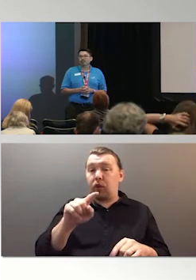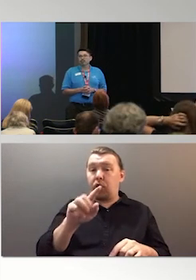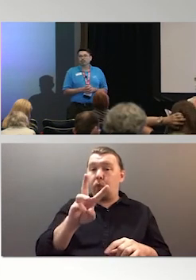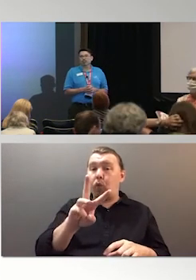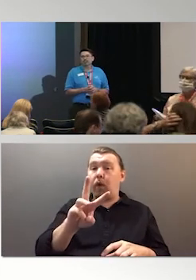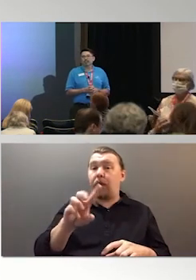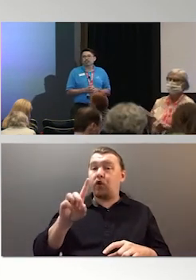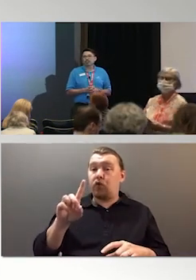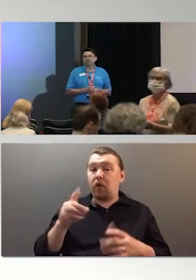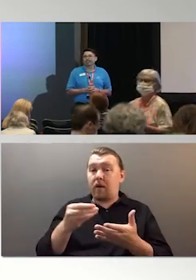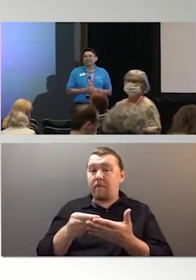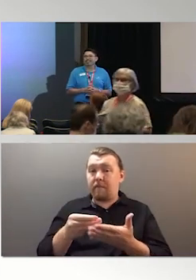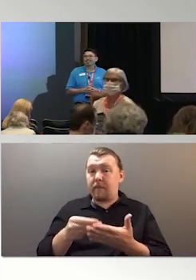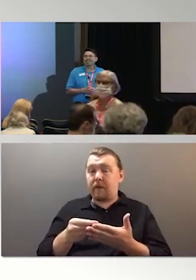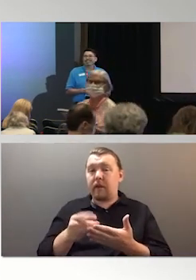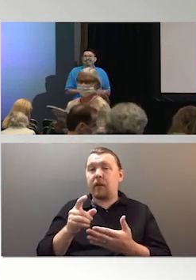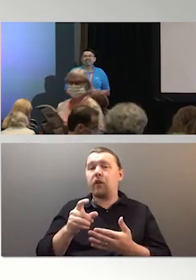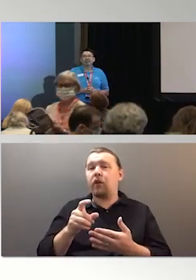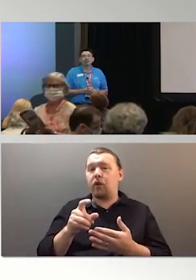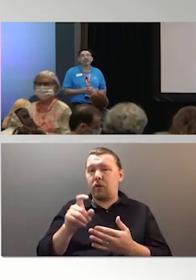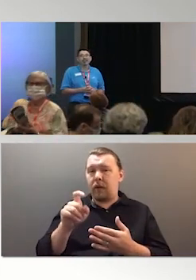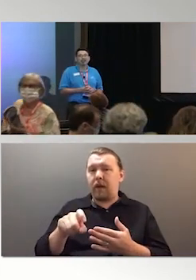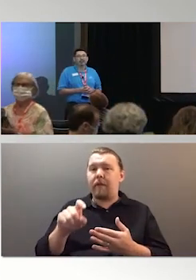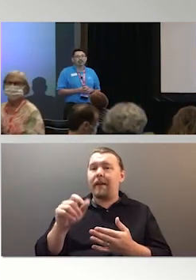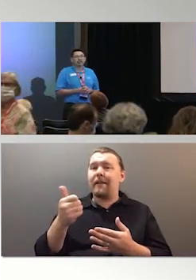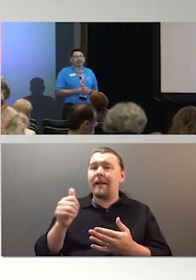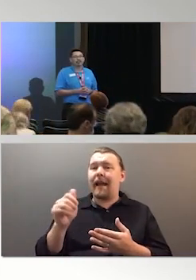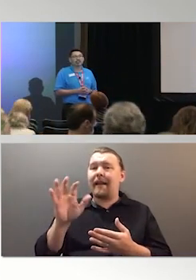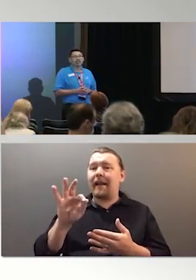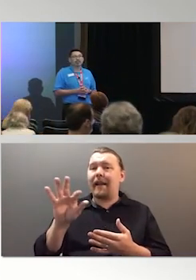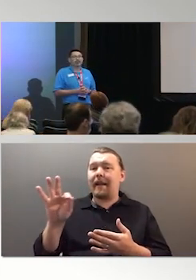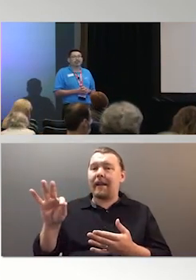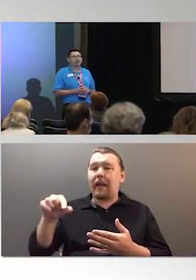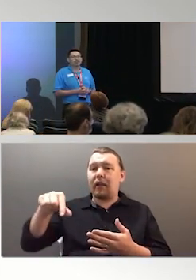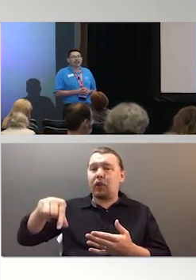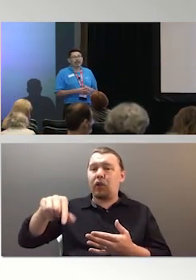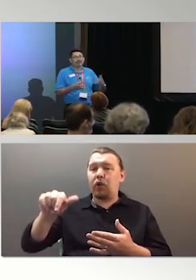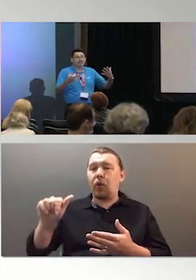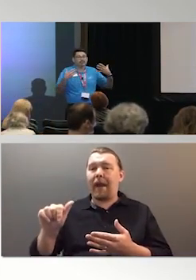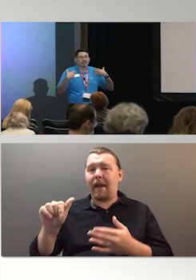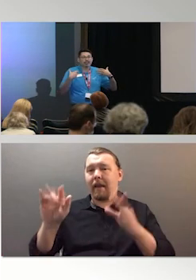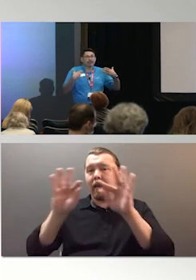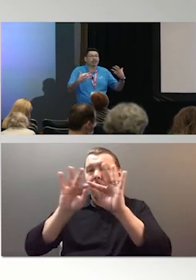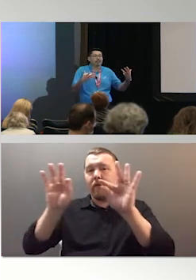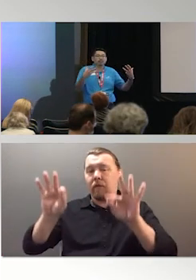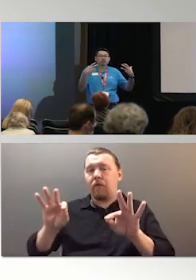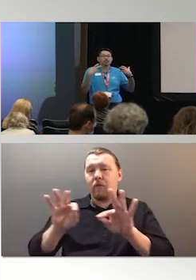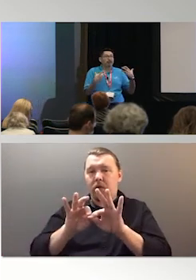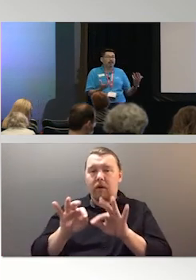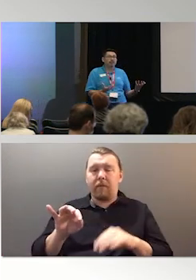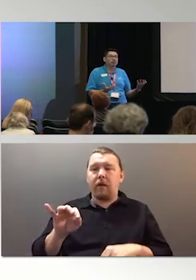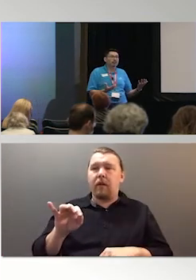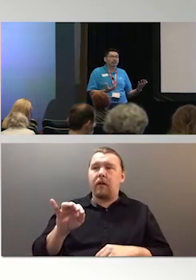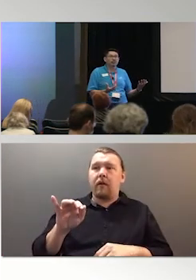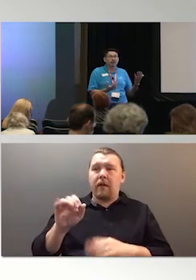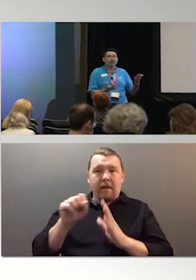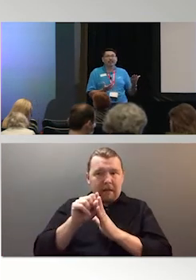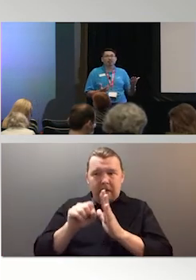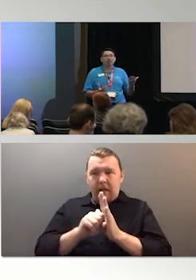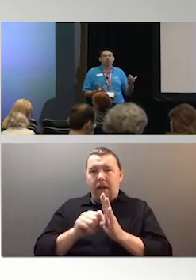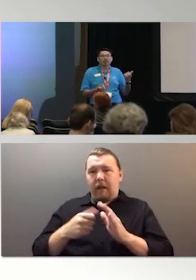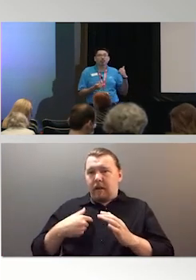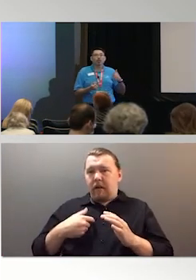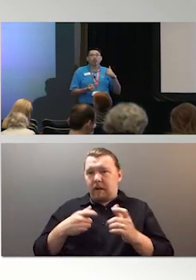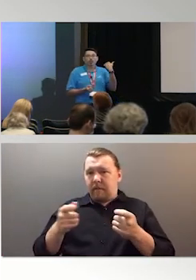account, you're going to issue a 1099 QA. That's a form that, as a state and as an administrator of an